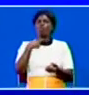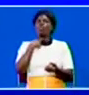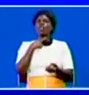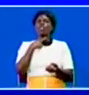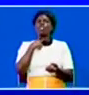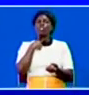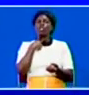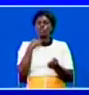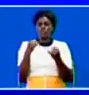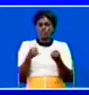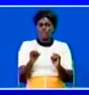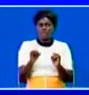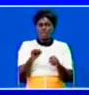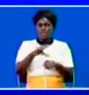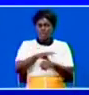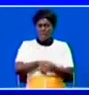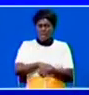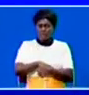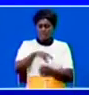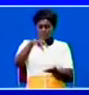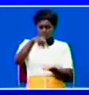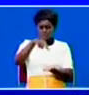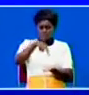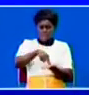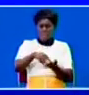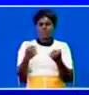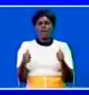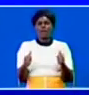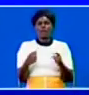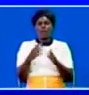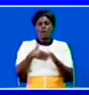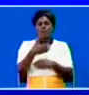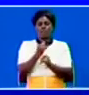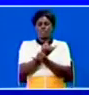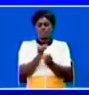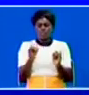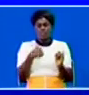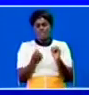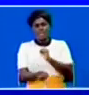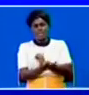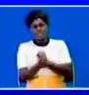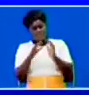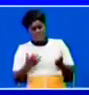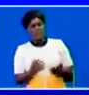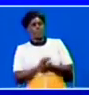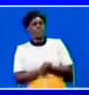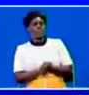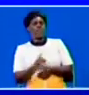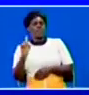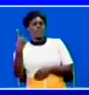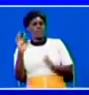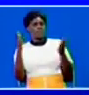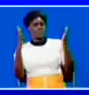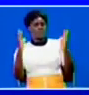experiment that is yet to find its footing more than 50 years since the white man left. Let me explain. On Madaraka Day,